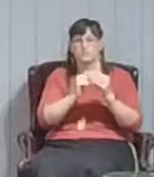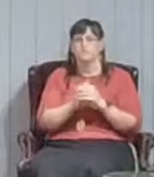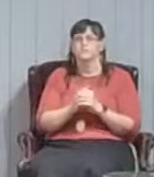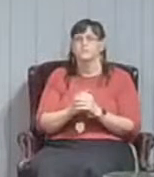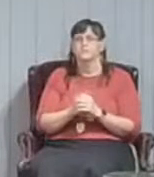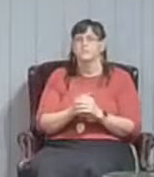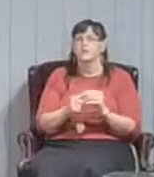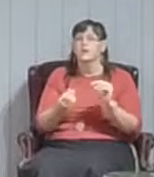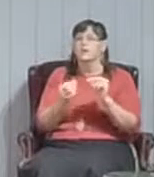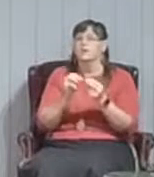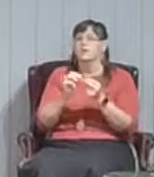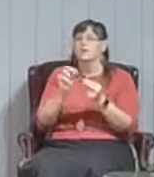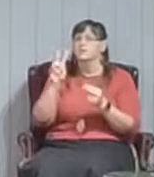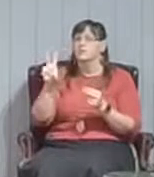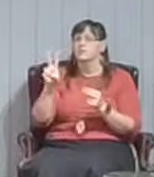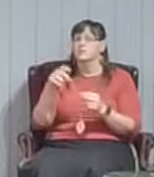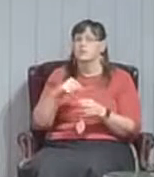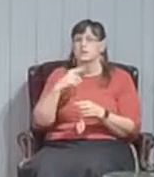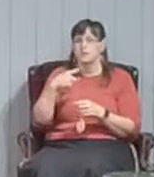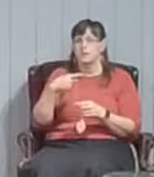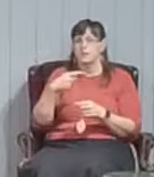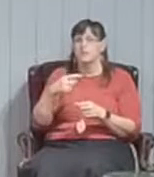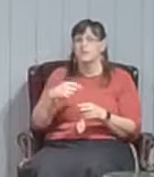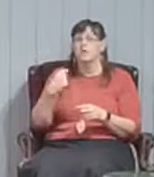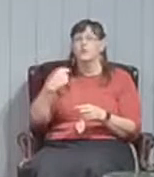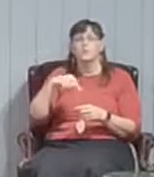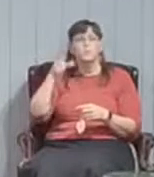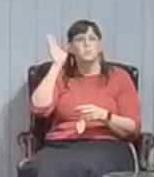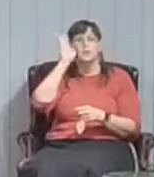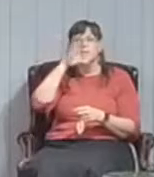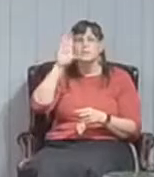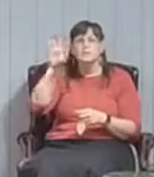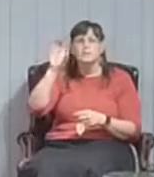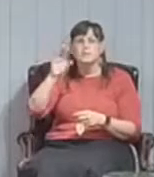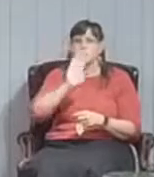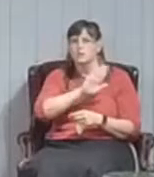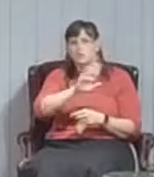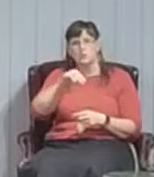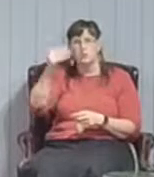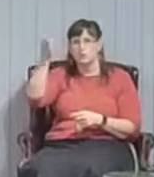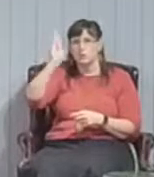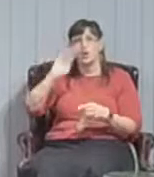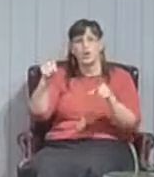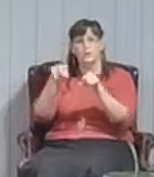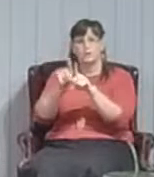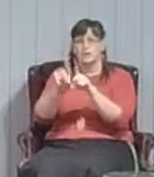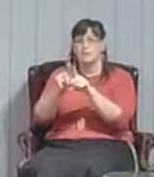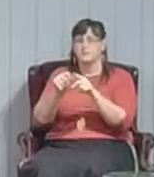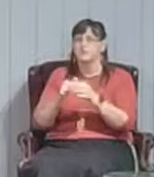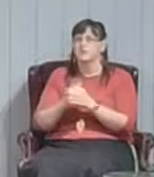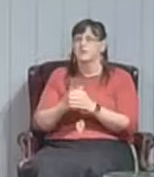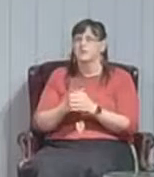two, we seek your God as you do. Just like you seek God, we seek your God.